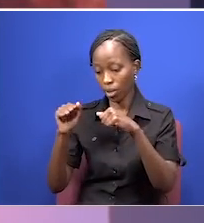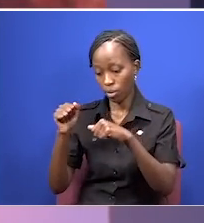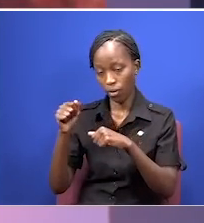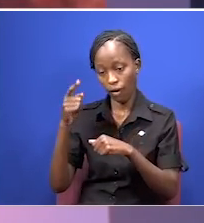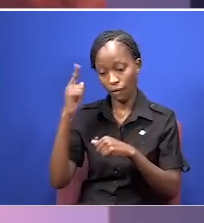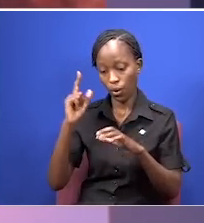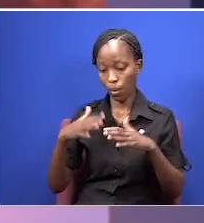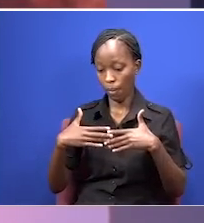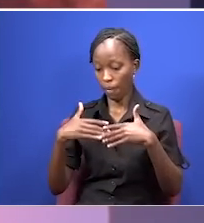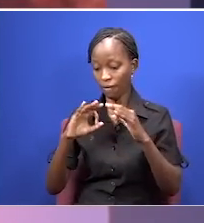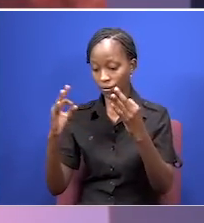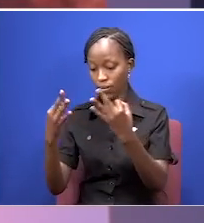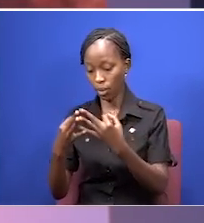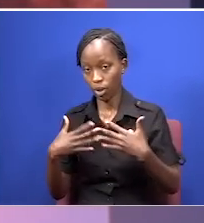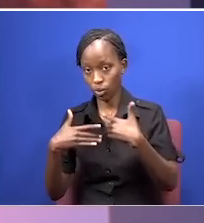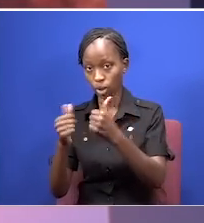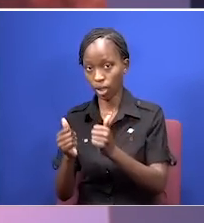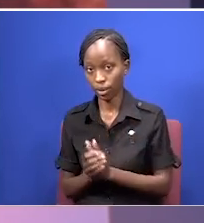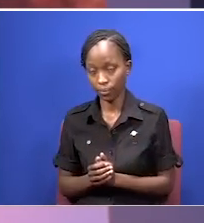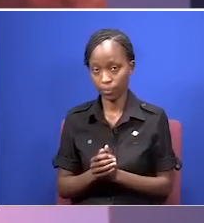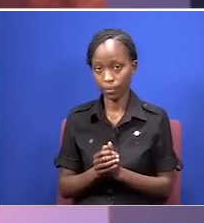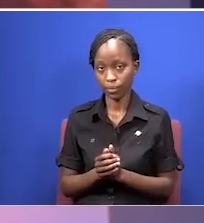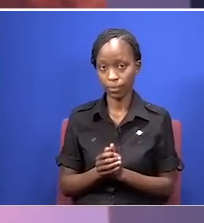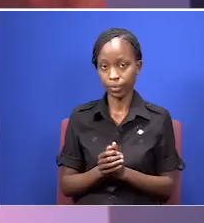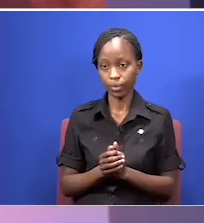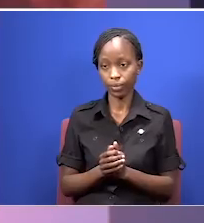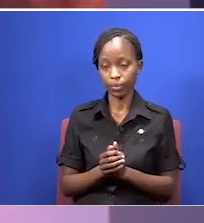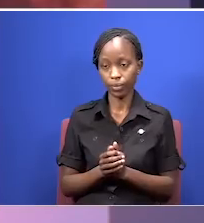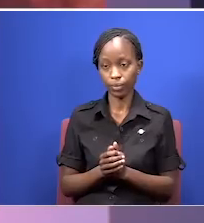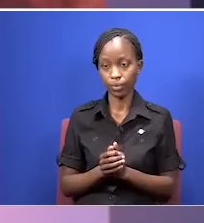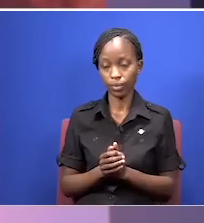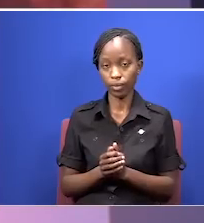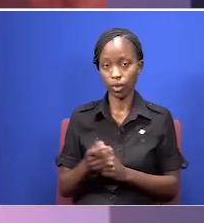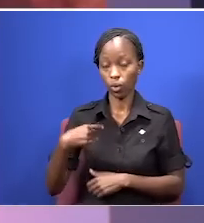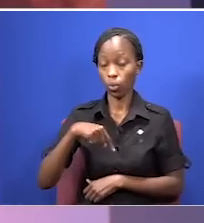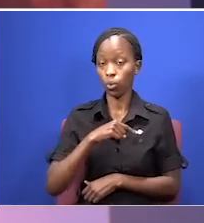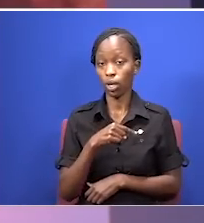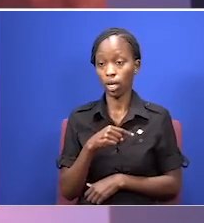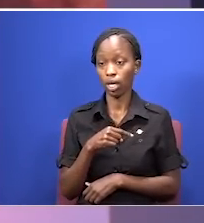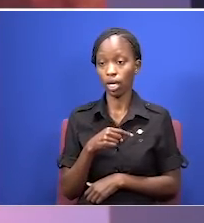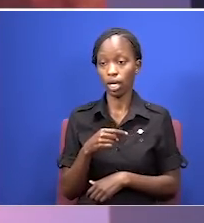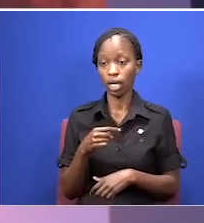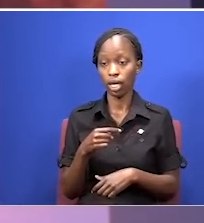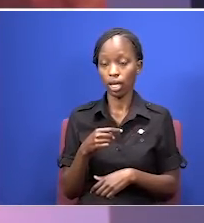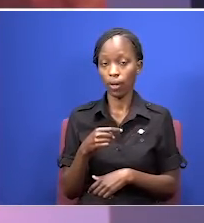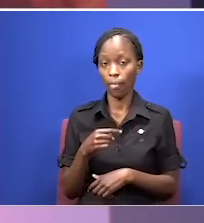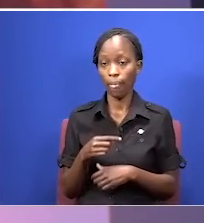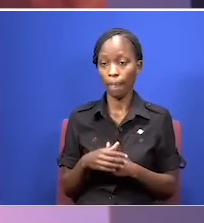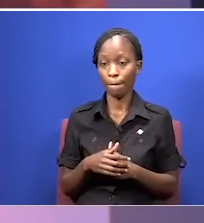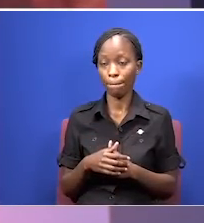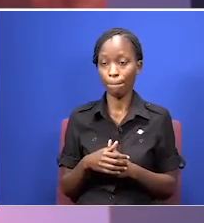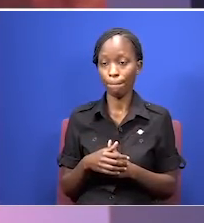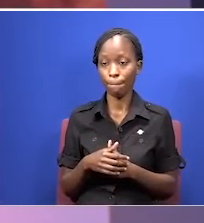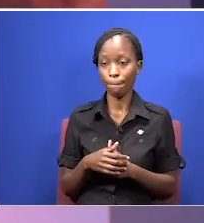healed you don't want to miss it out we want to off to